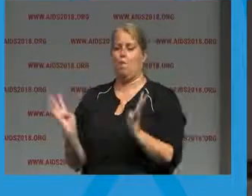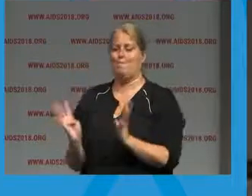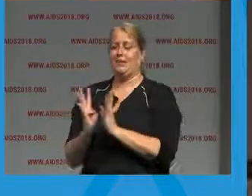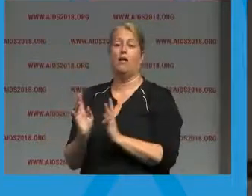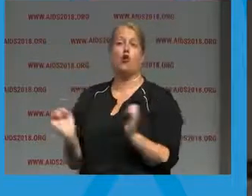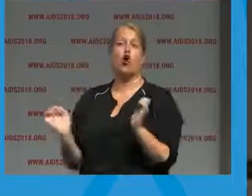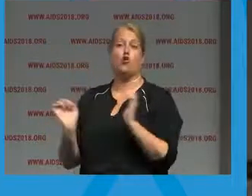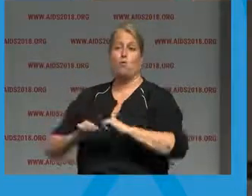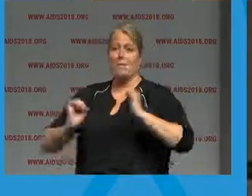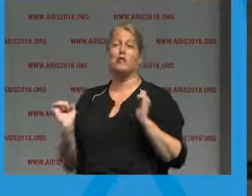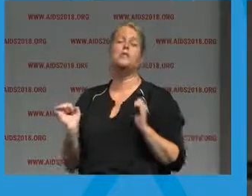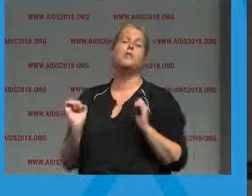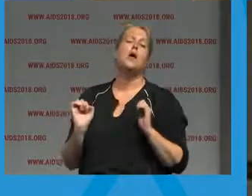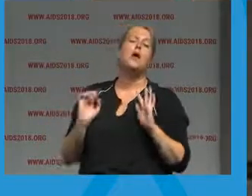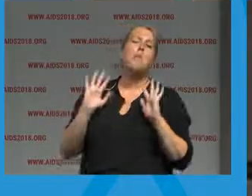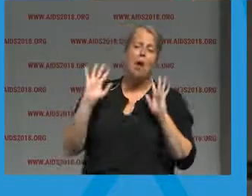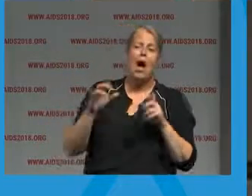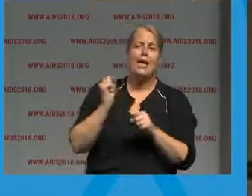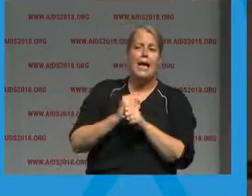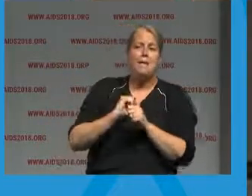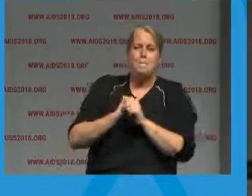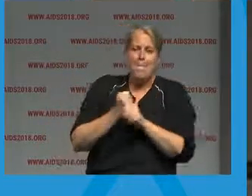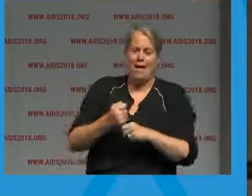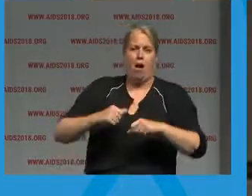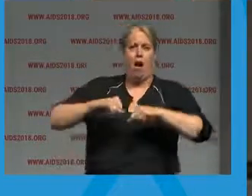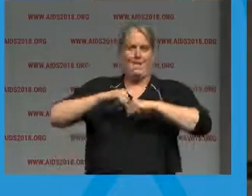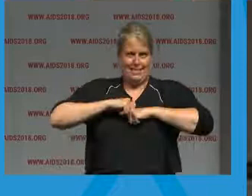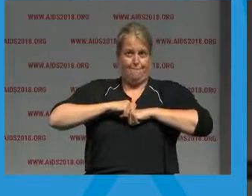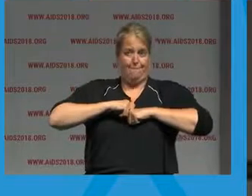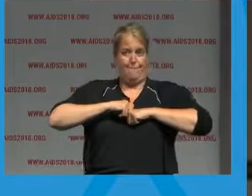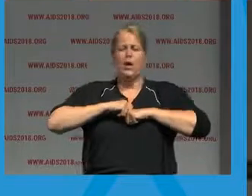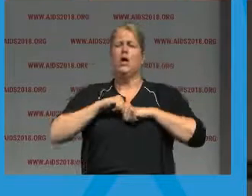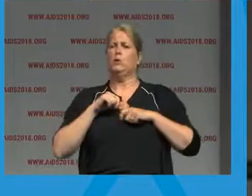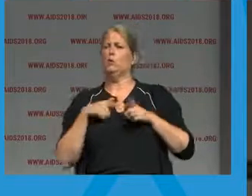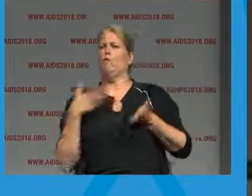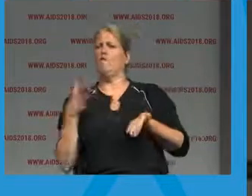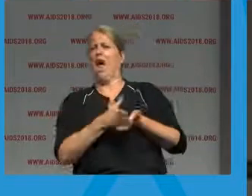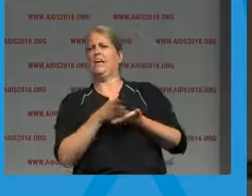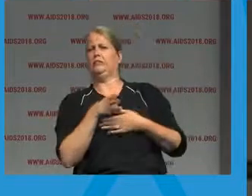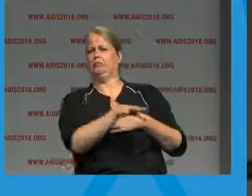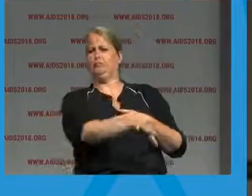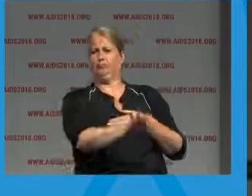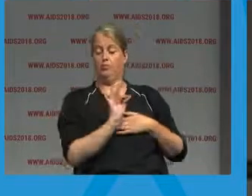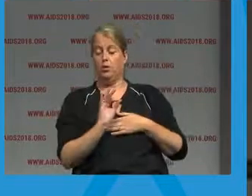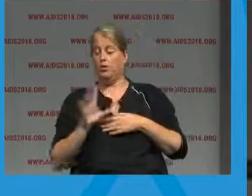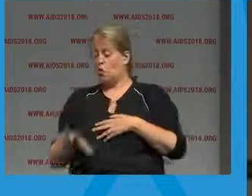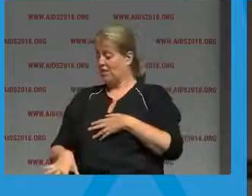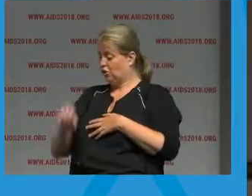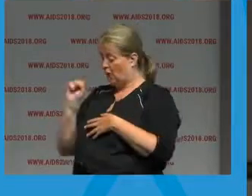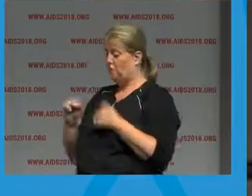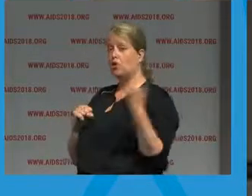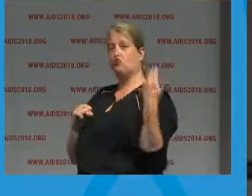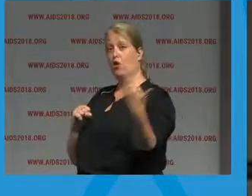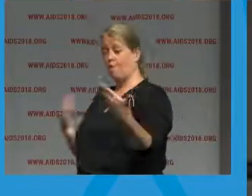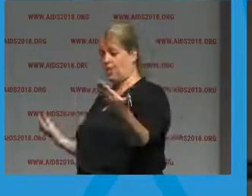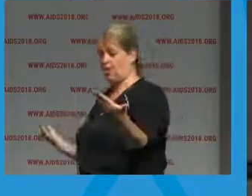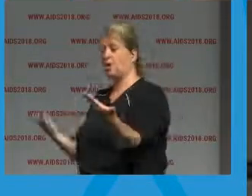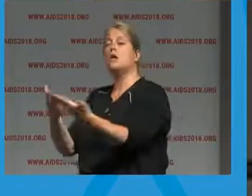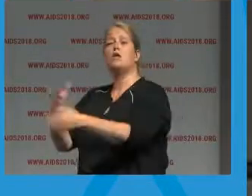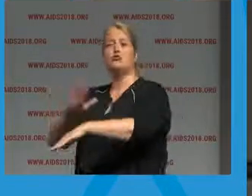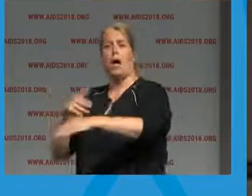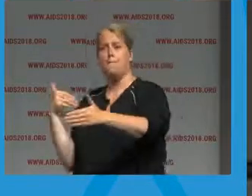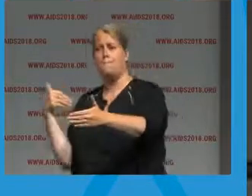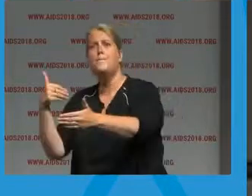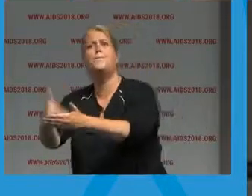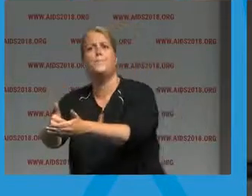right thing, such as making sure there's a shorter gap between discovery and delivery to those who need it both. But